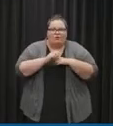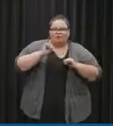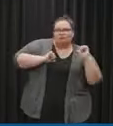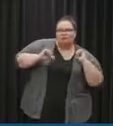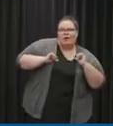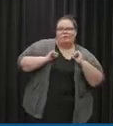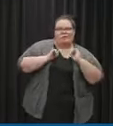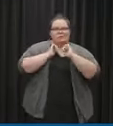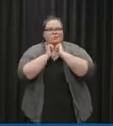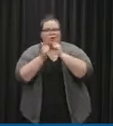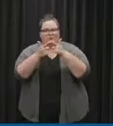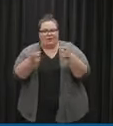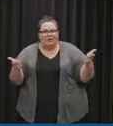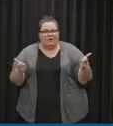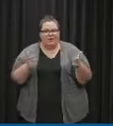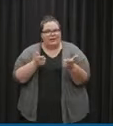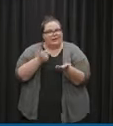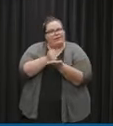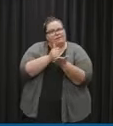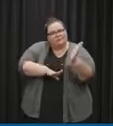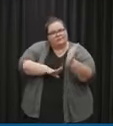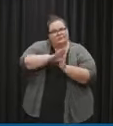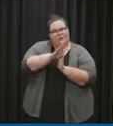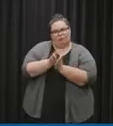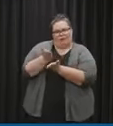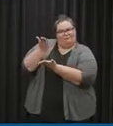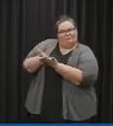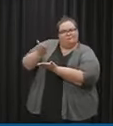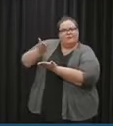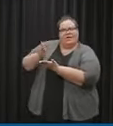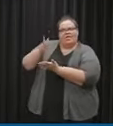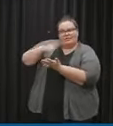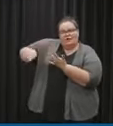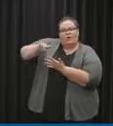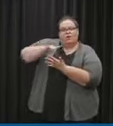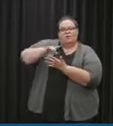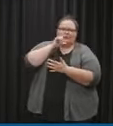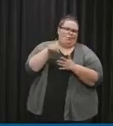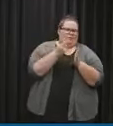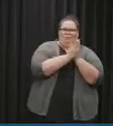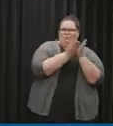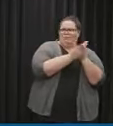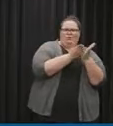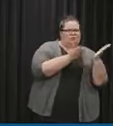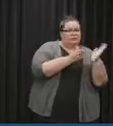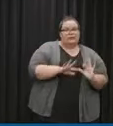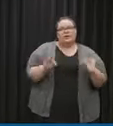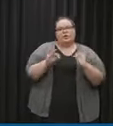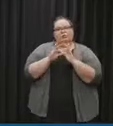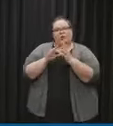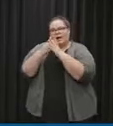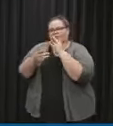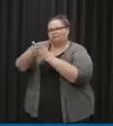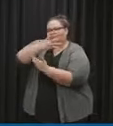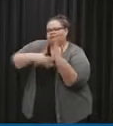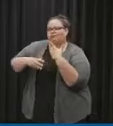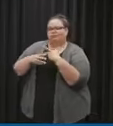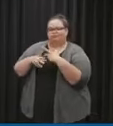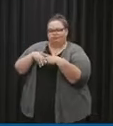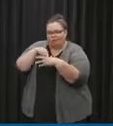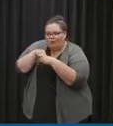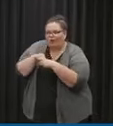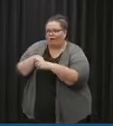to their growth and development. And again, this is all evidence-based information from public health research around what contributes to resilience,